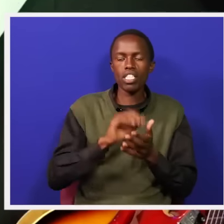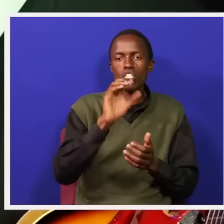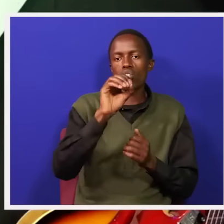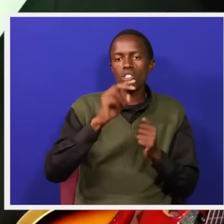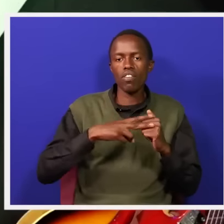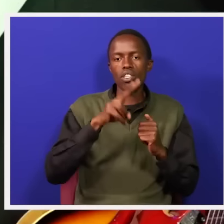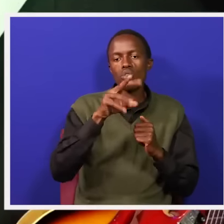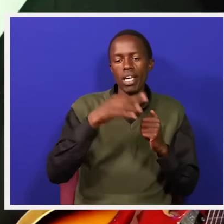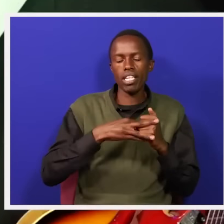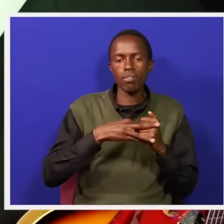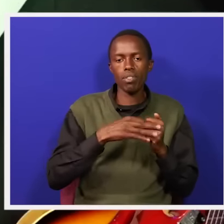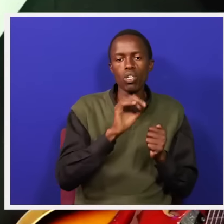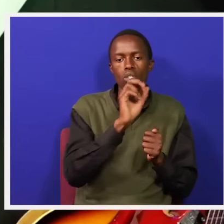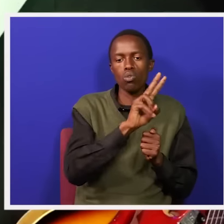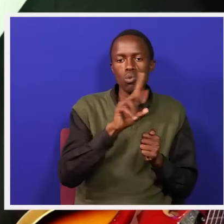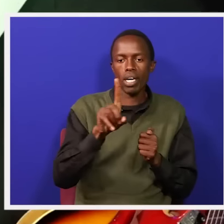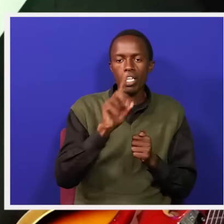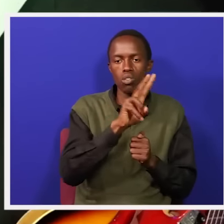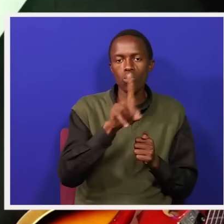0728-221-221. Again,